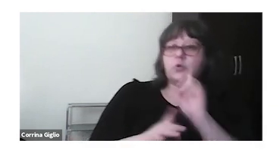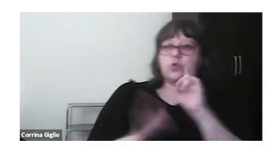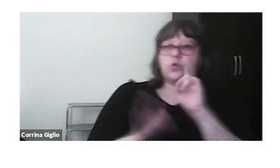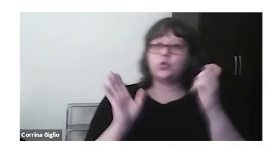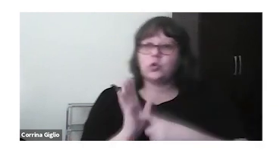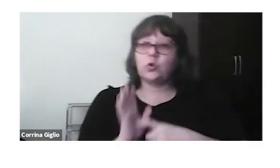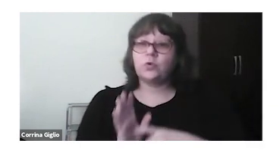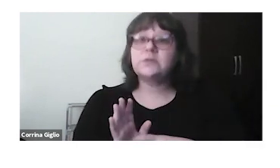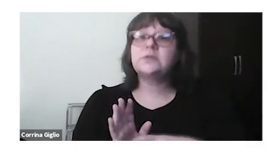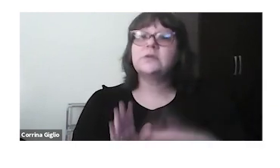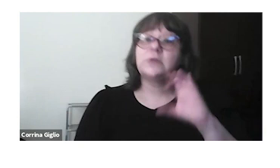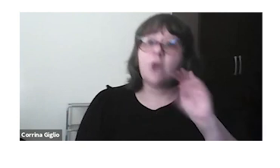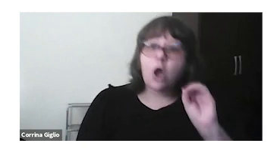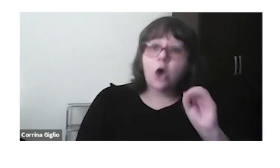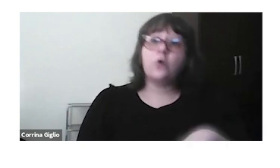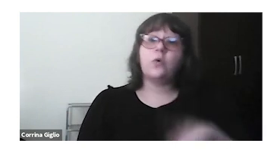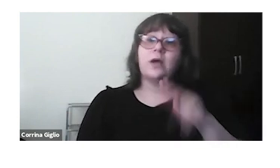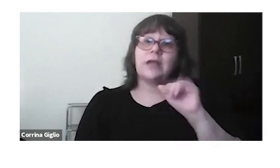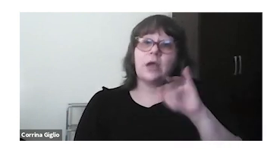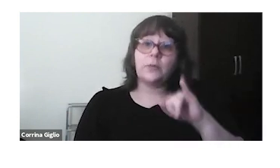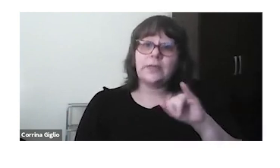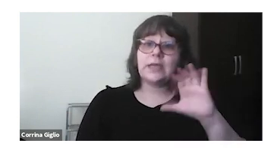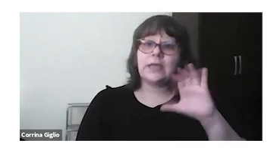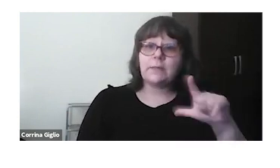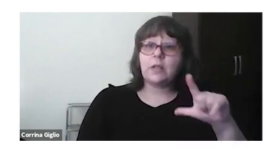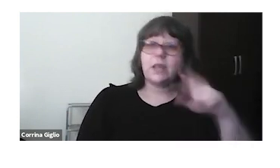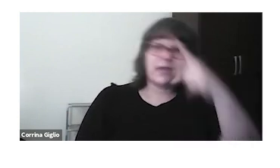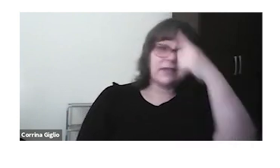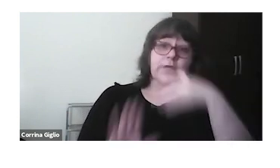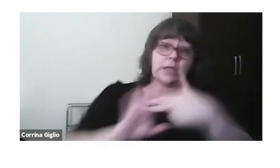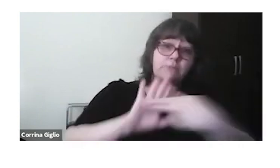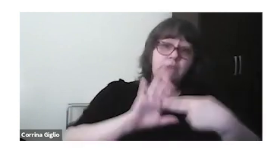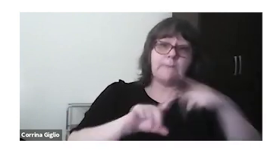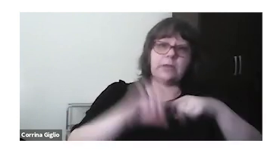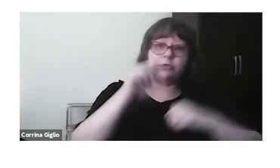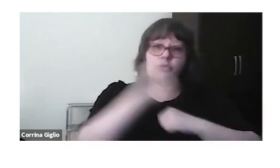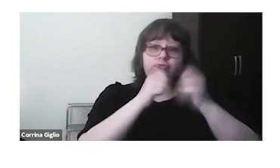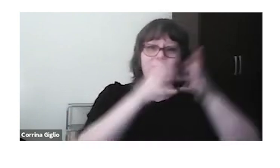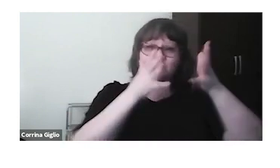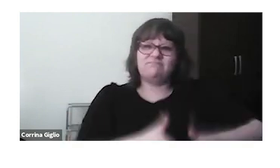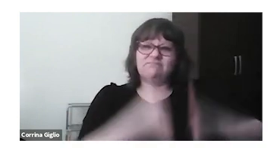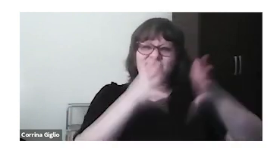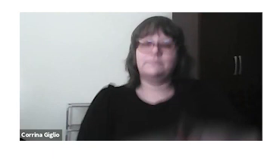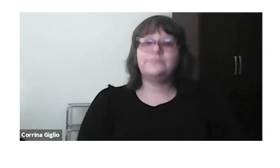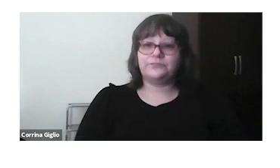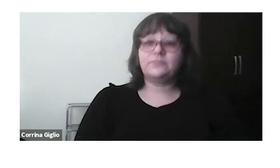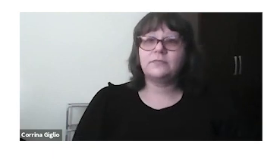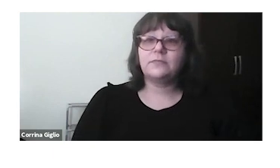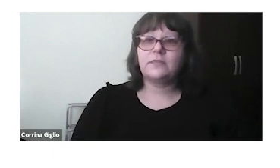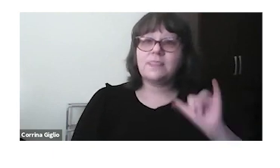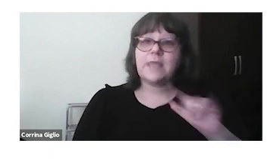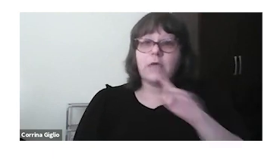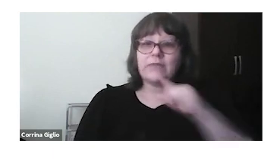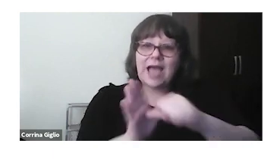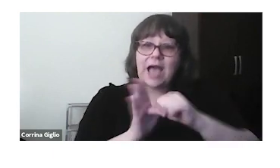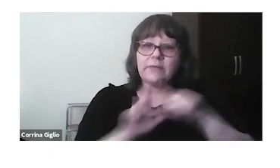have Naomi Campbell as the face of the brand, but the structure is still right. And so that's what we want to highlight